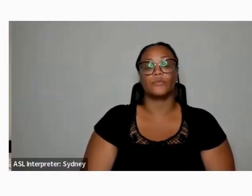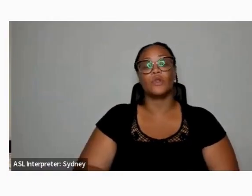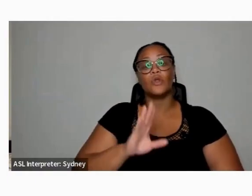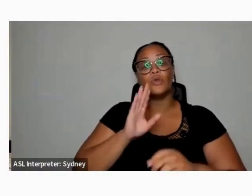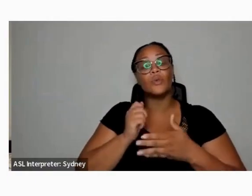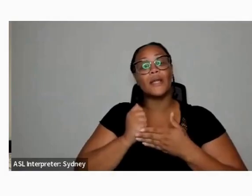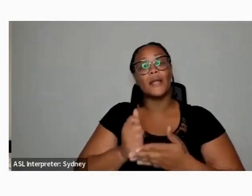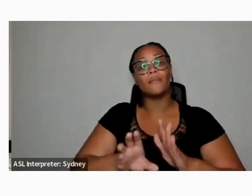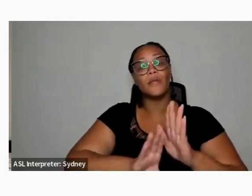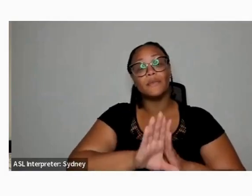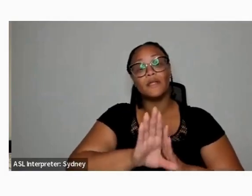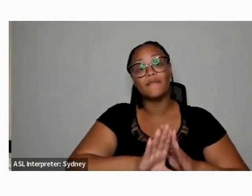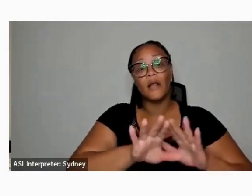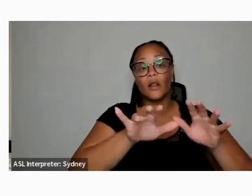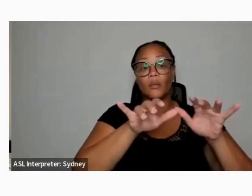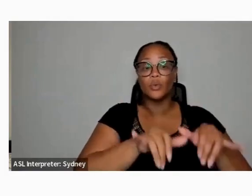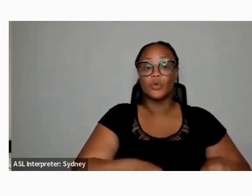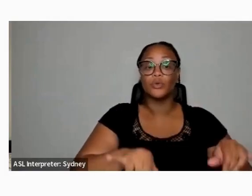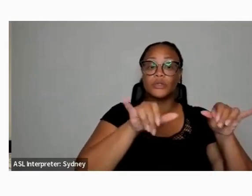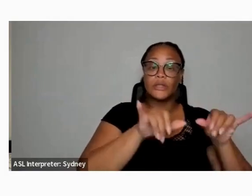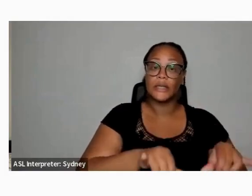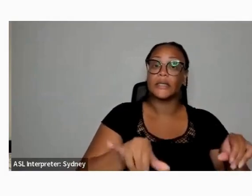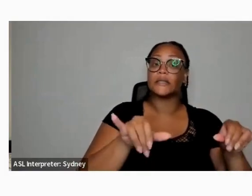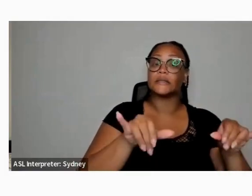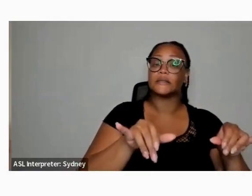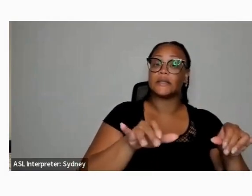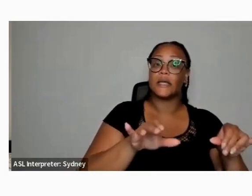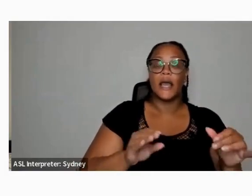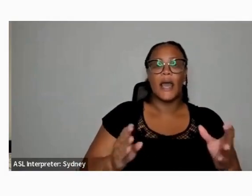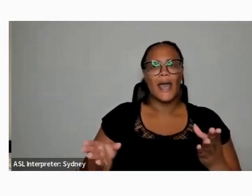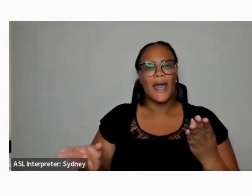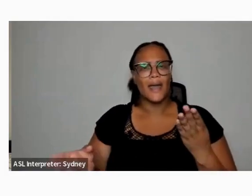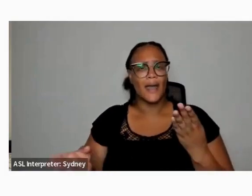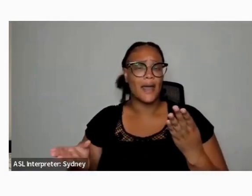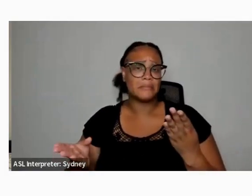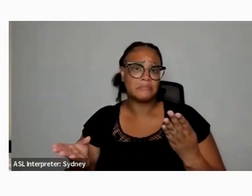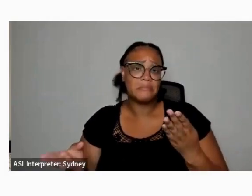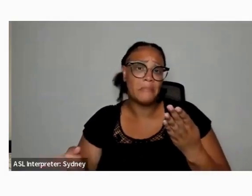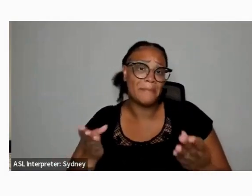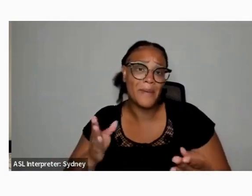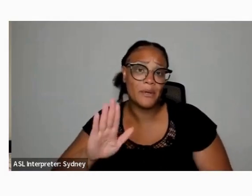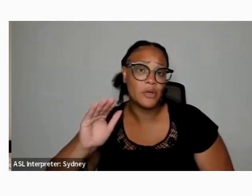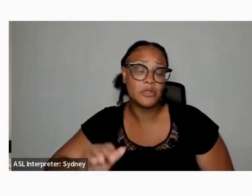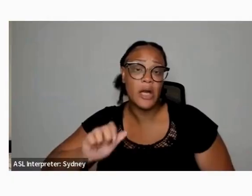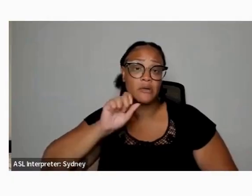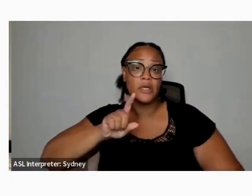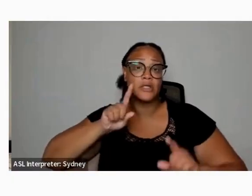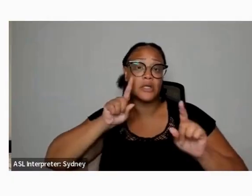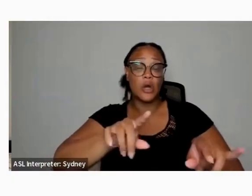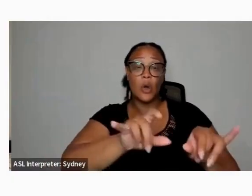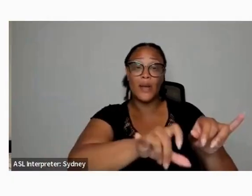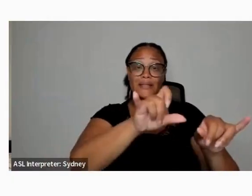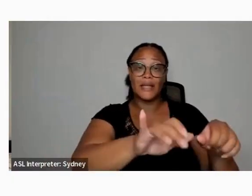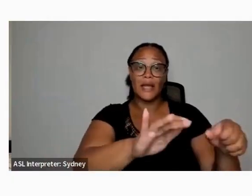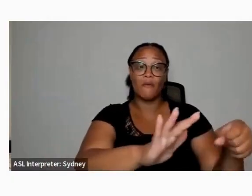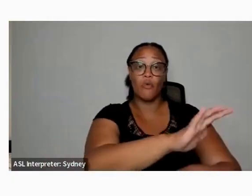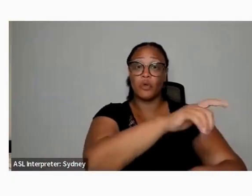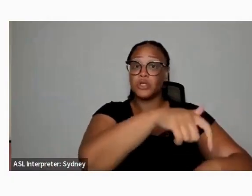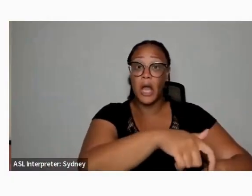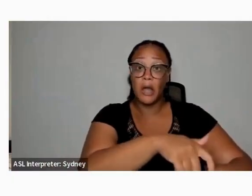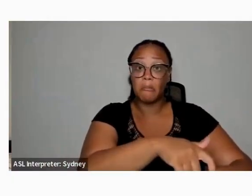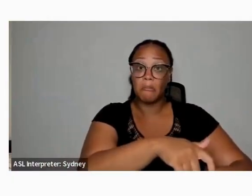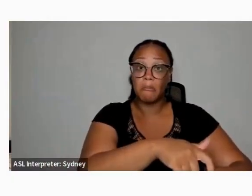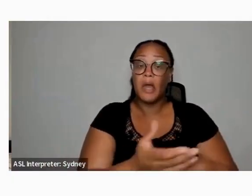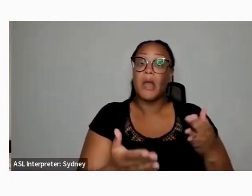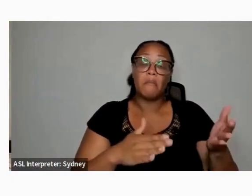that, maybe the child doesn't go to the full baseball practice, but maybe they go the first 15 minutes and then